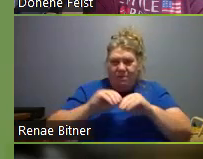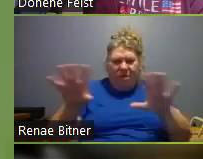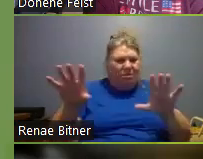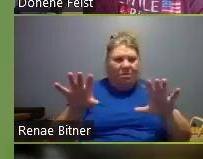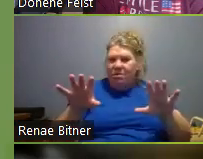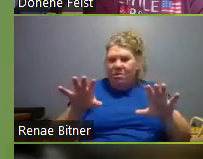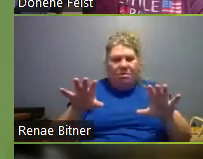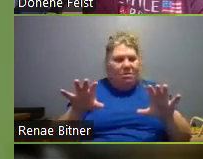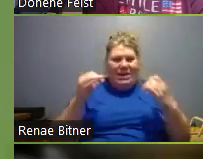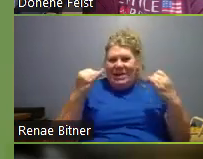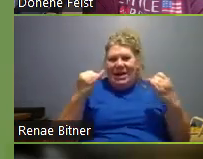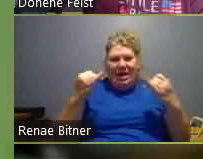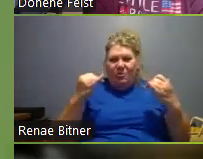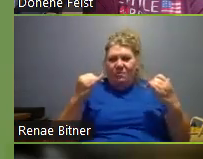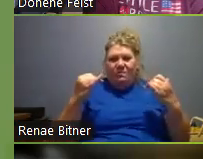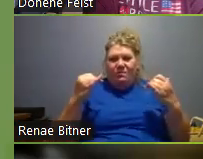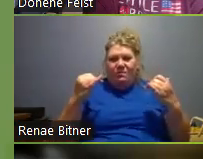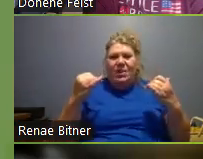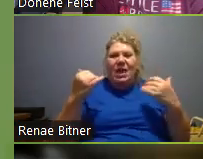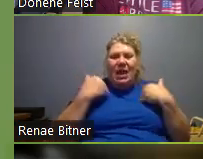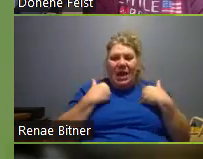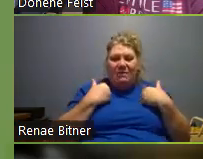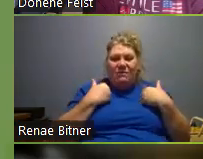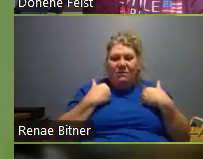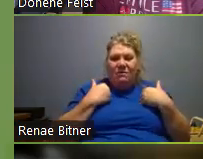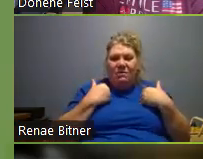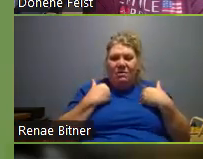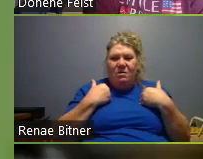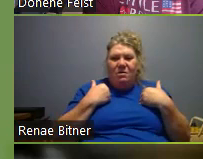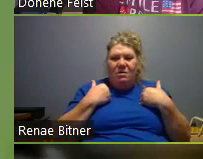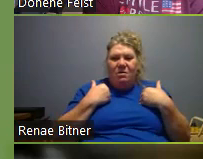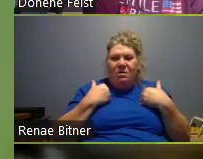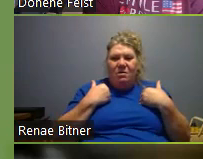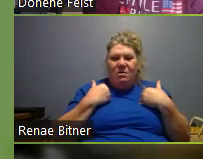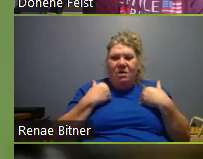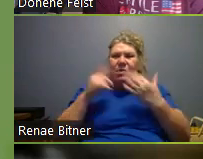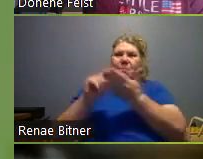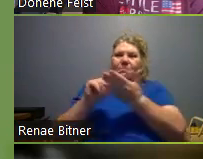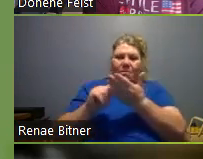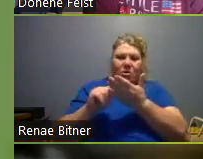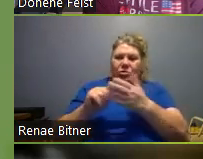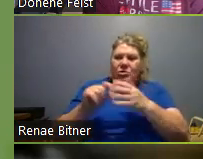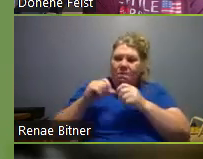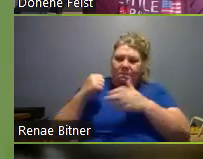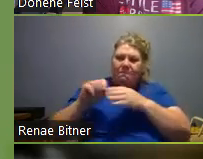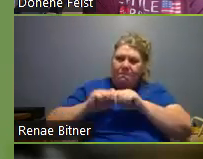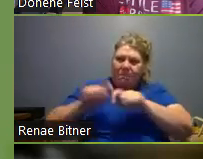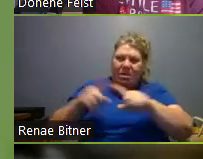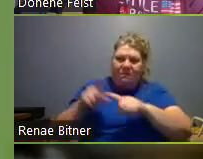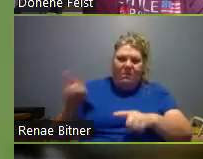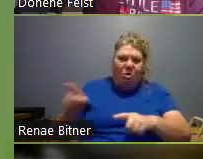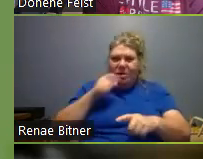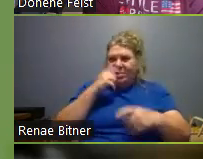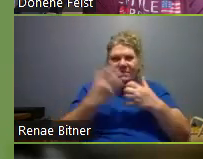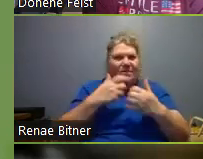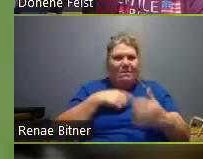to the point now that, I'm having the, folks, the publishers, just mail it from there, because it doesn't fit in my